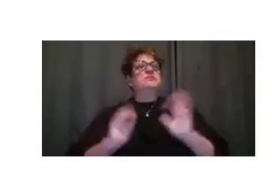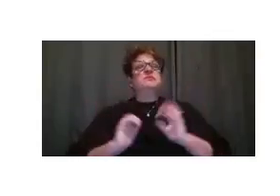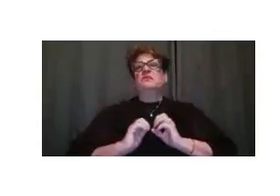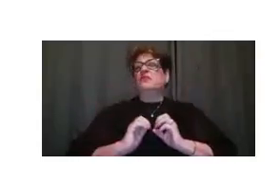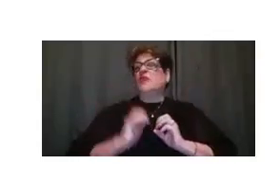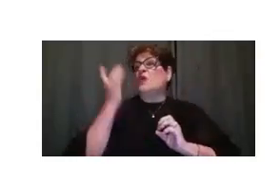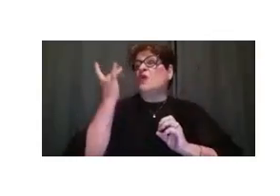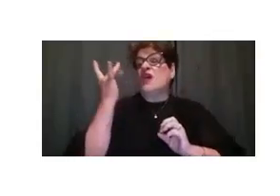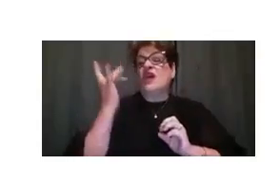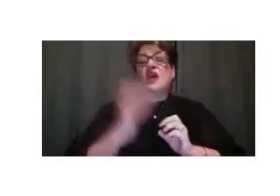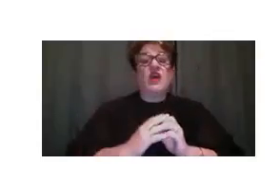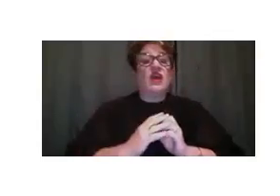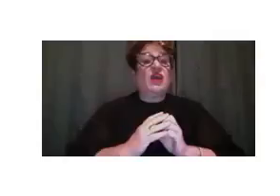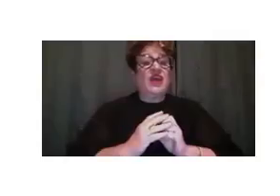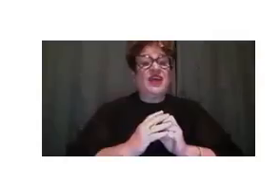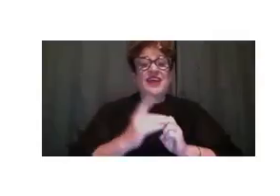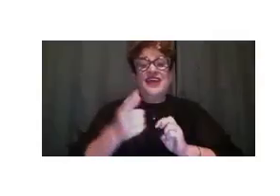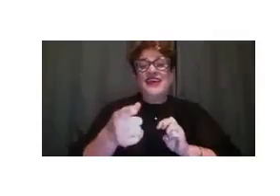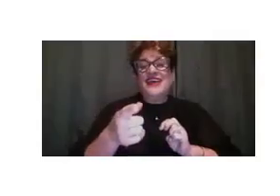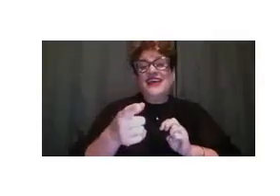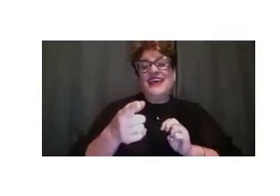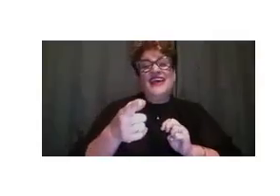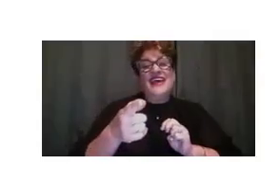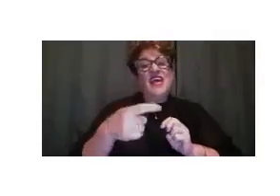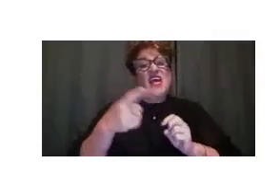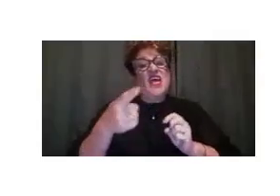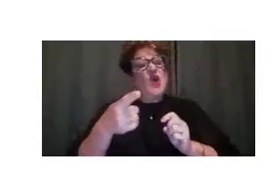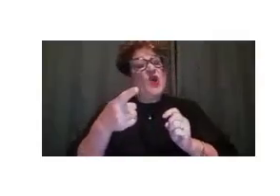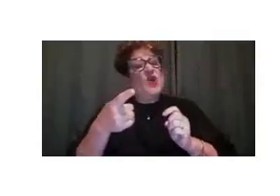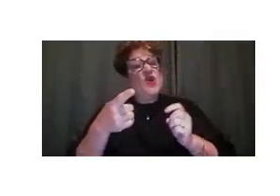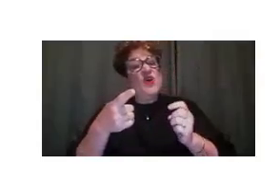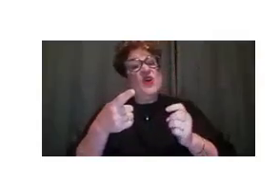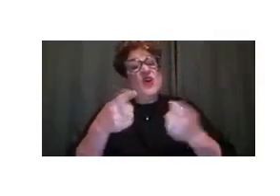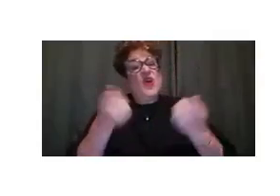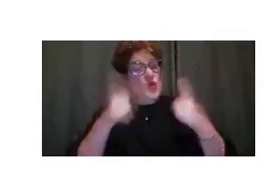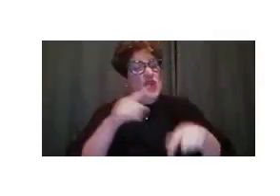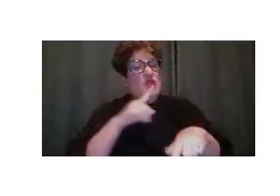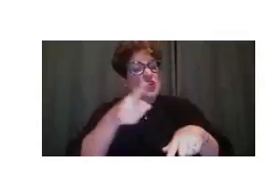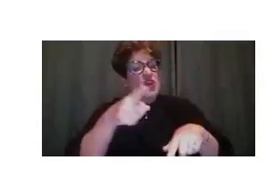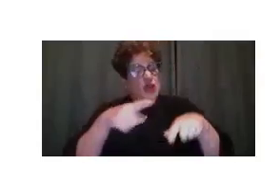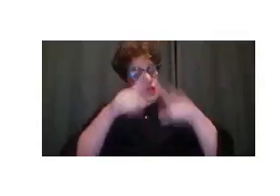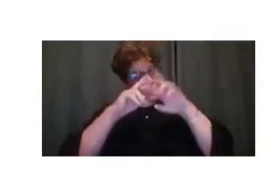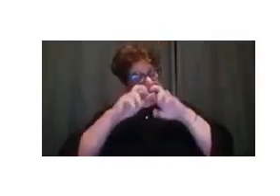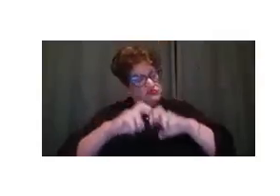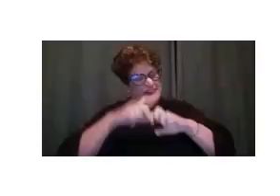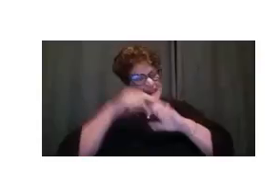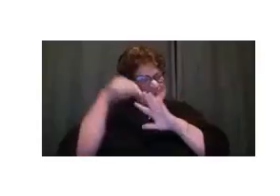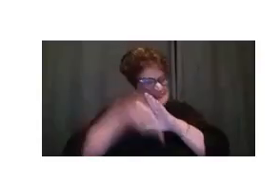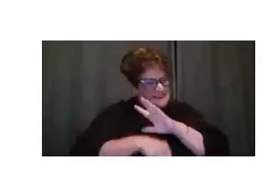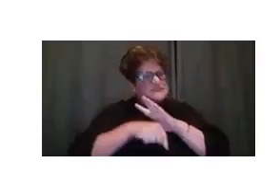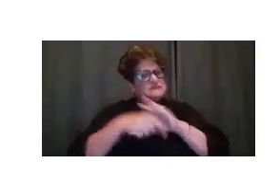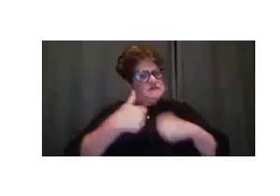Because when we take a real good look at